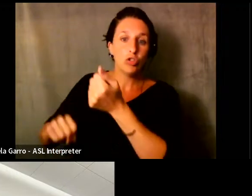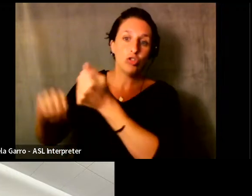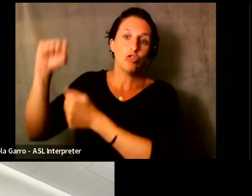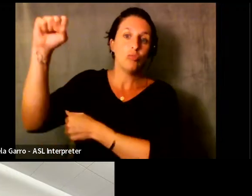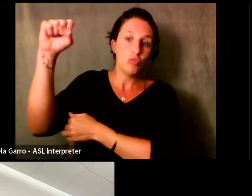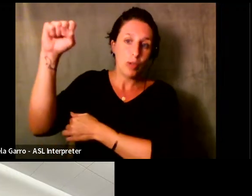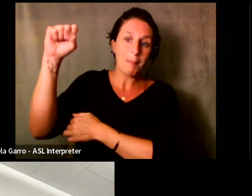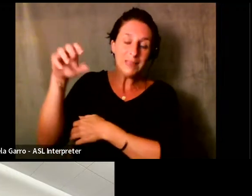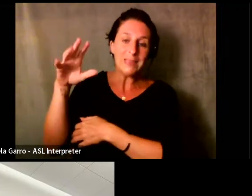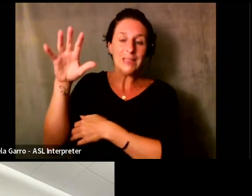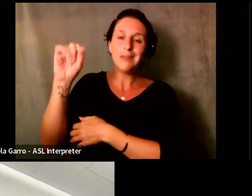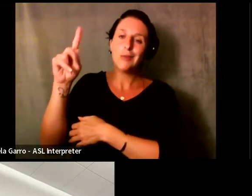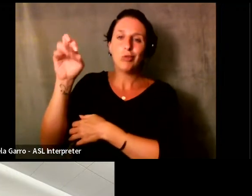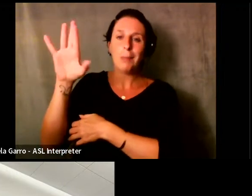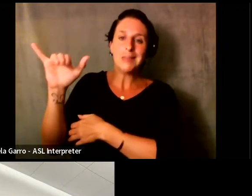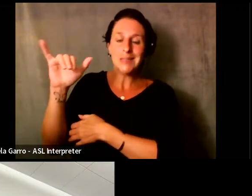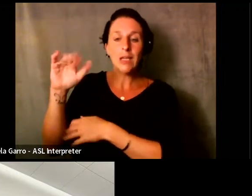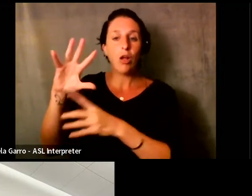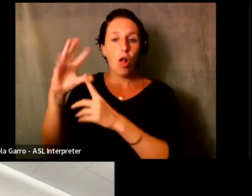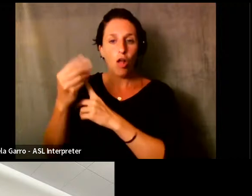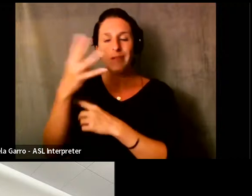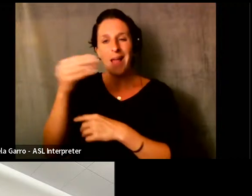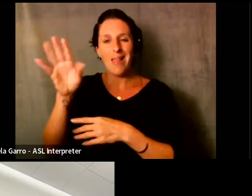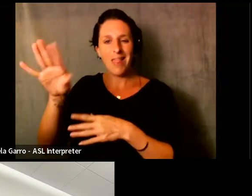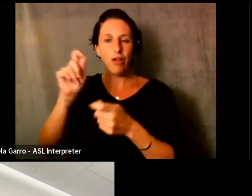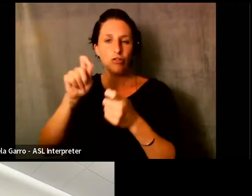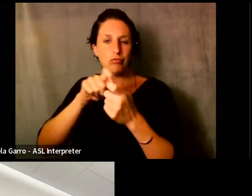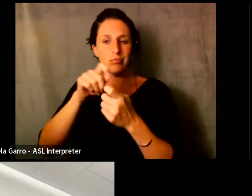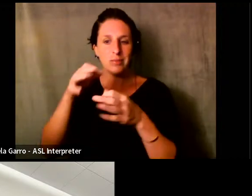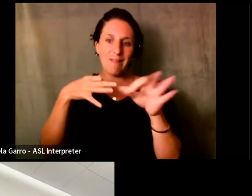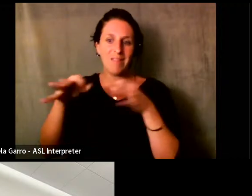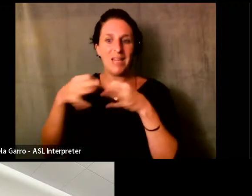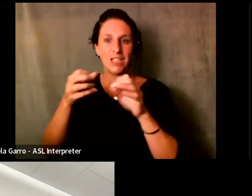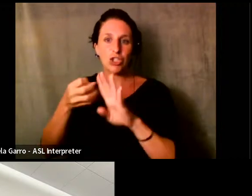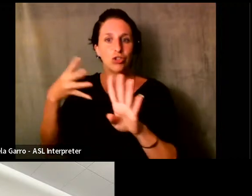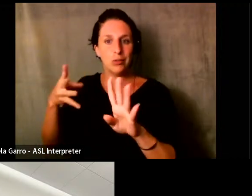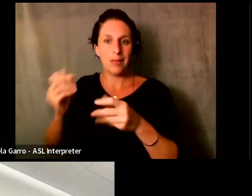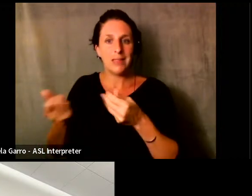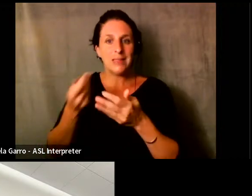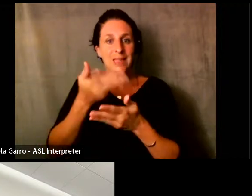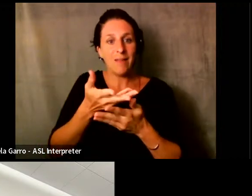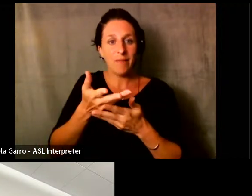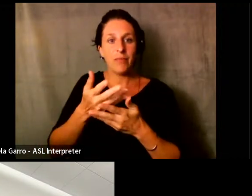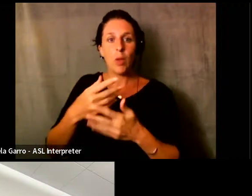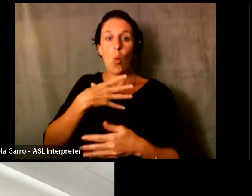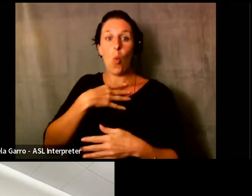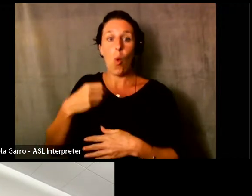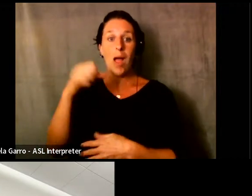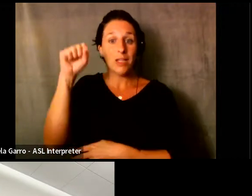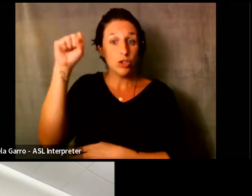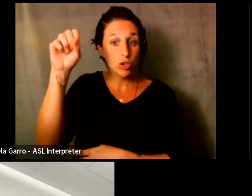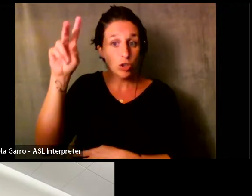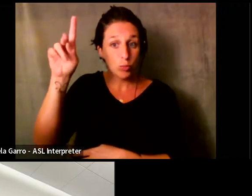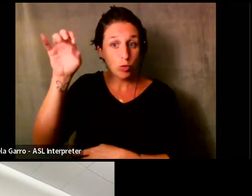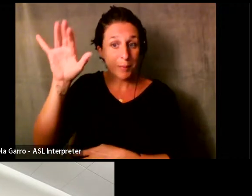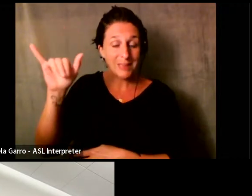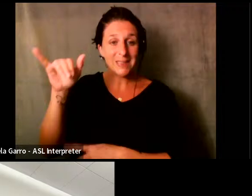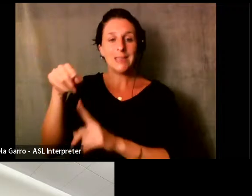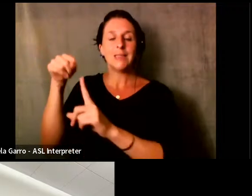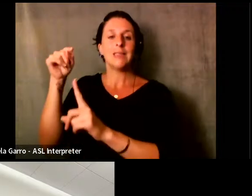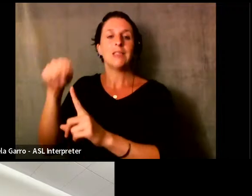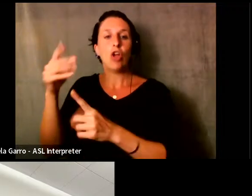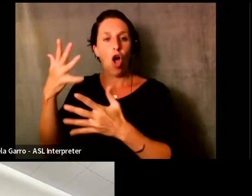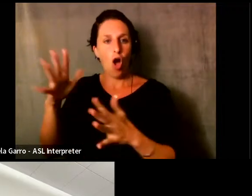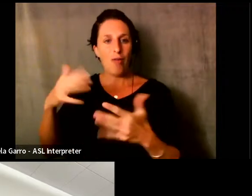that it's been given is that white supremacy already has a meaning and an association